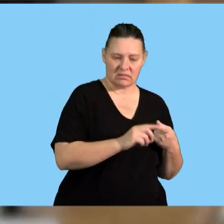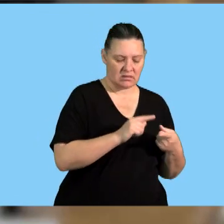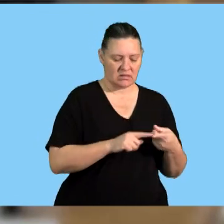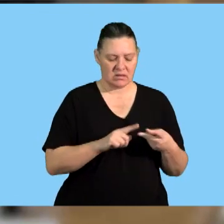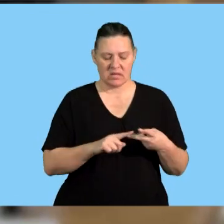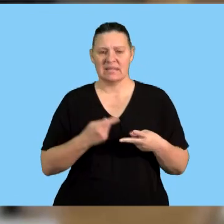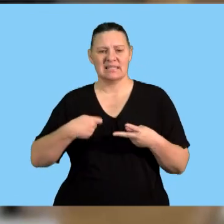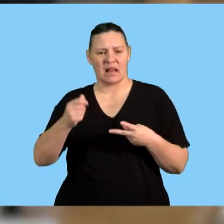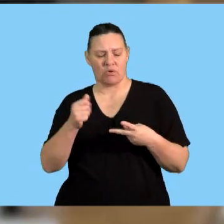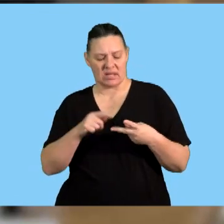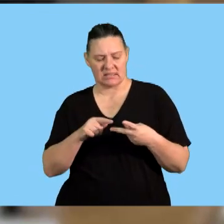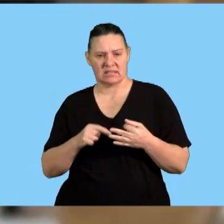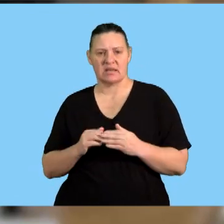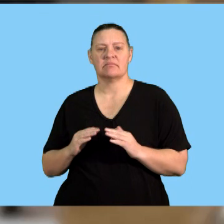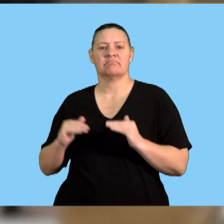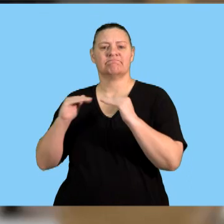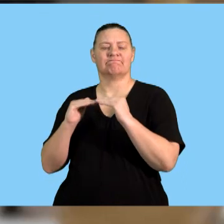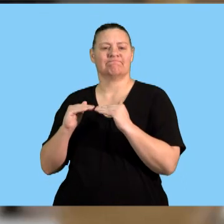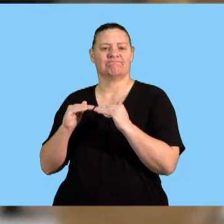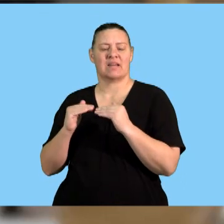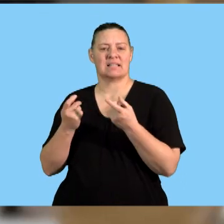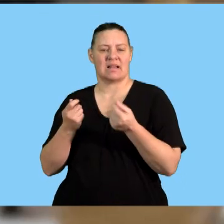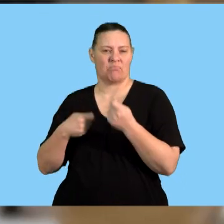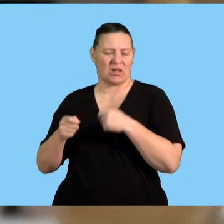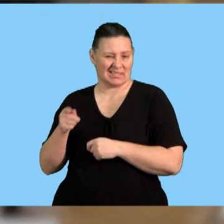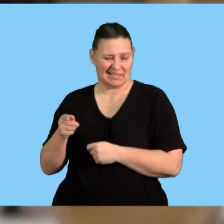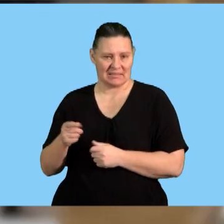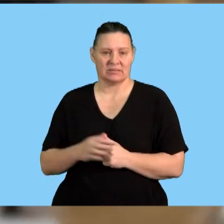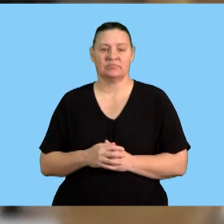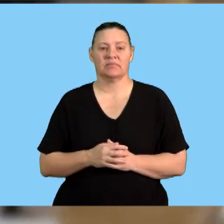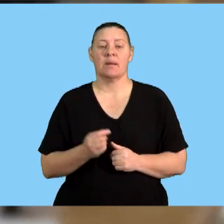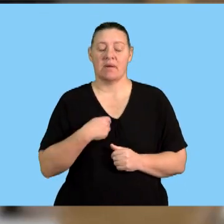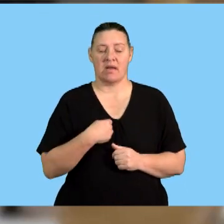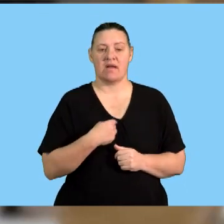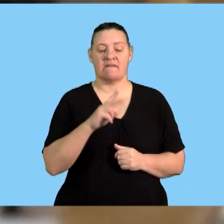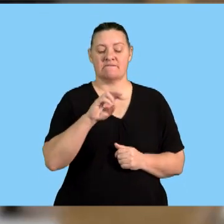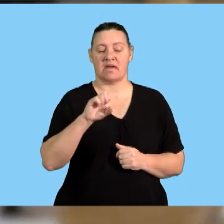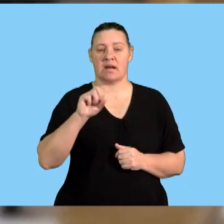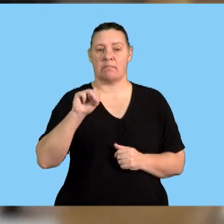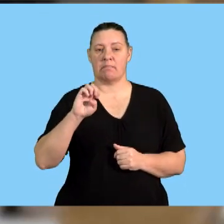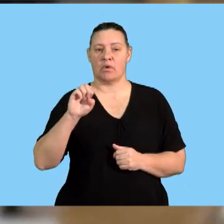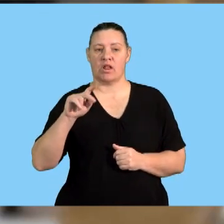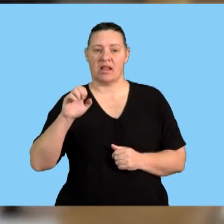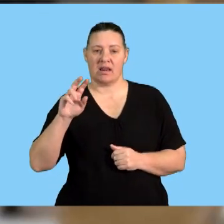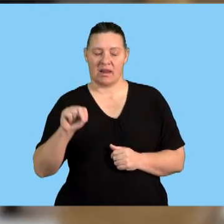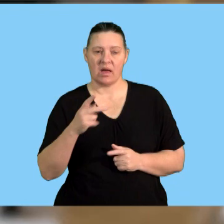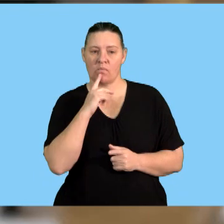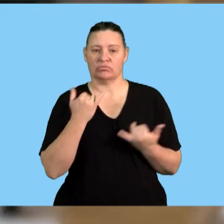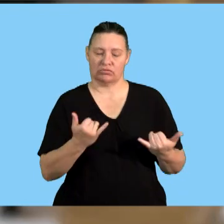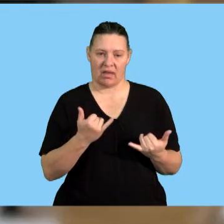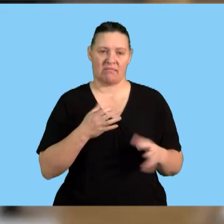and break-even analysis. I am Ms. Nina Vermeulen, and I will be taking you through this